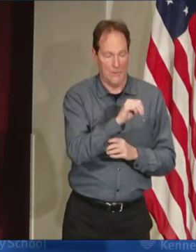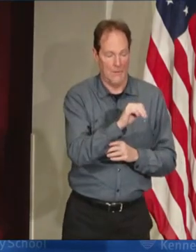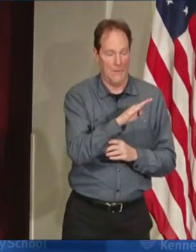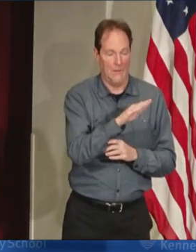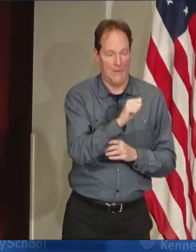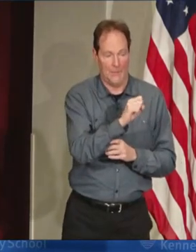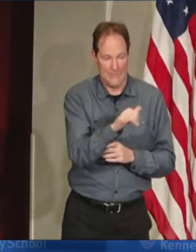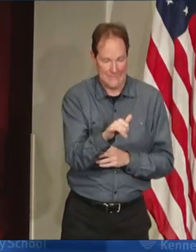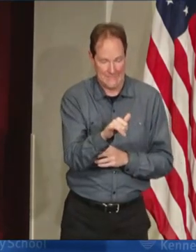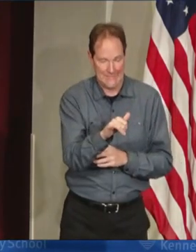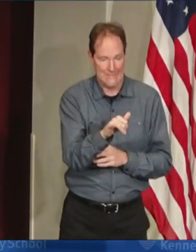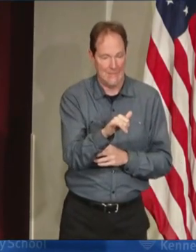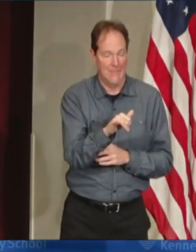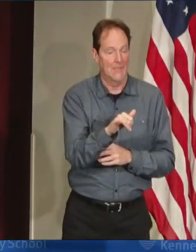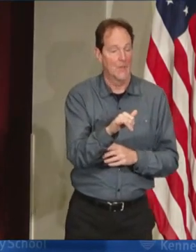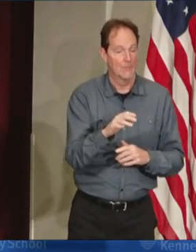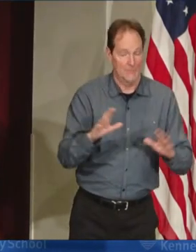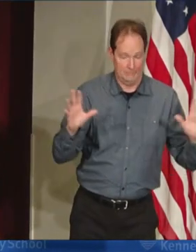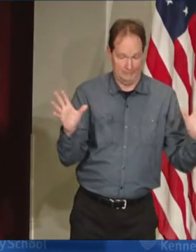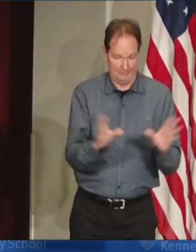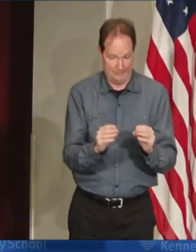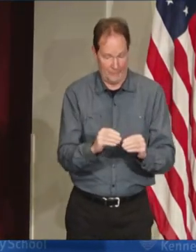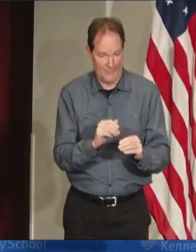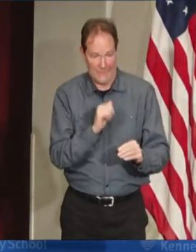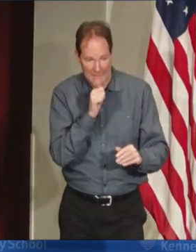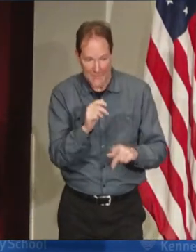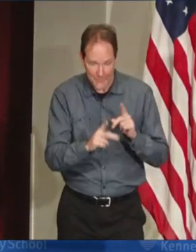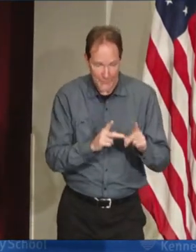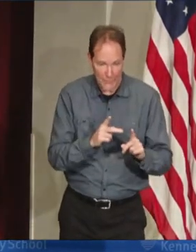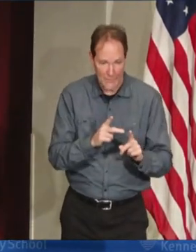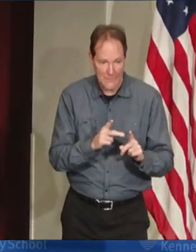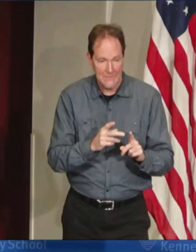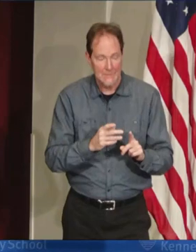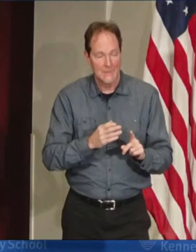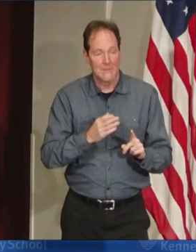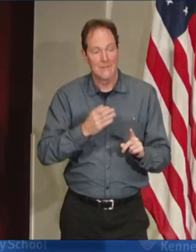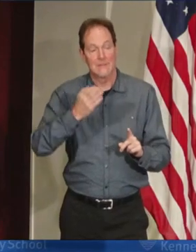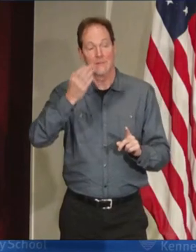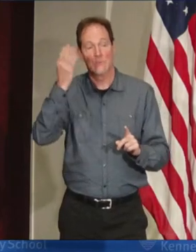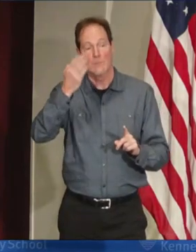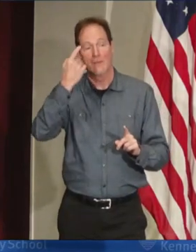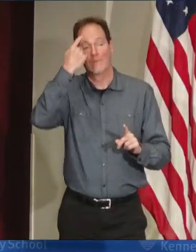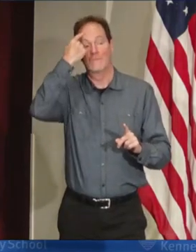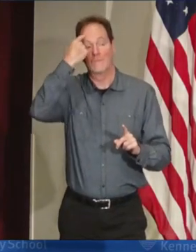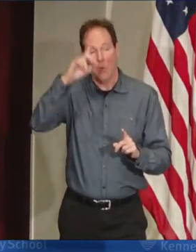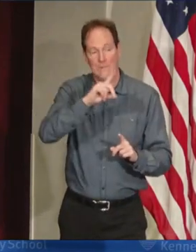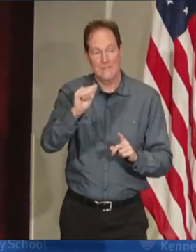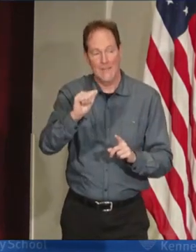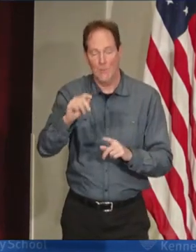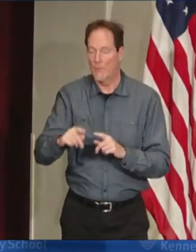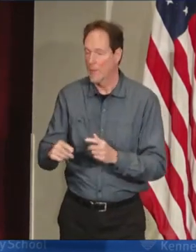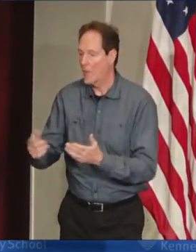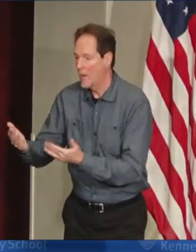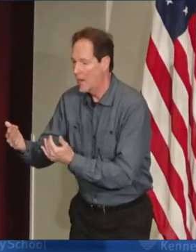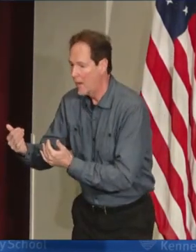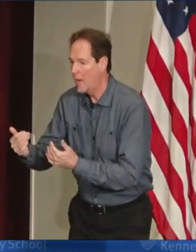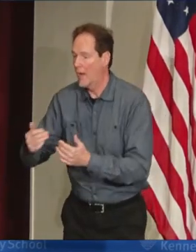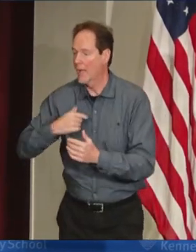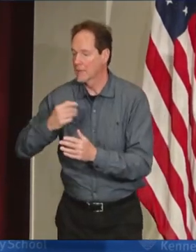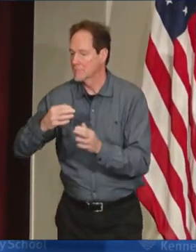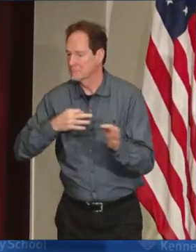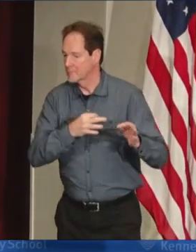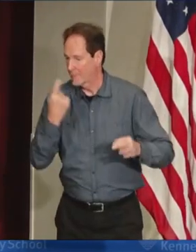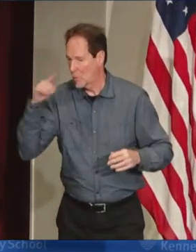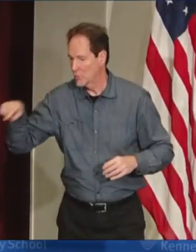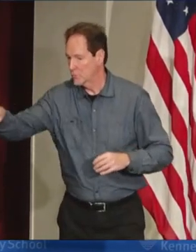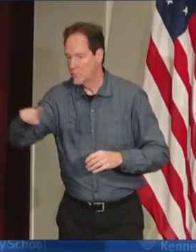convenings, not of people who were speaking on behalf of disabled people, but the voices of disabled people